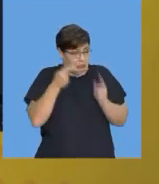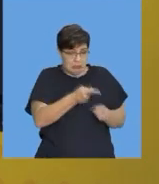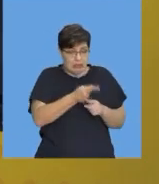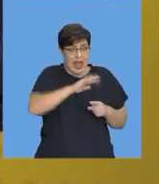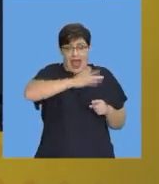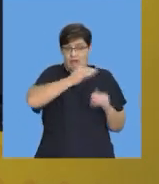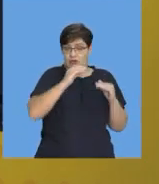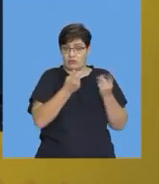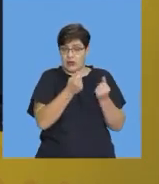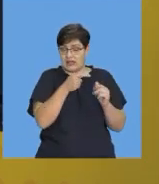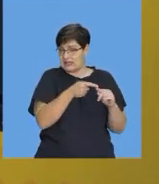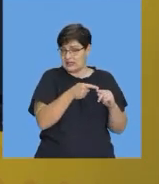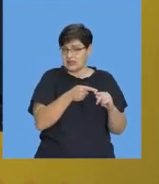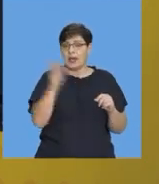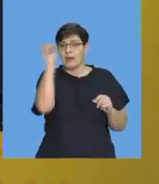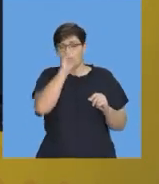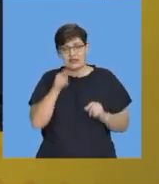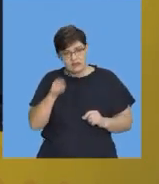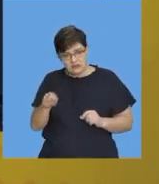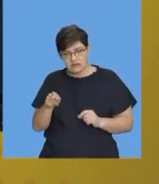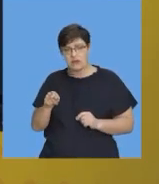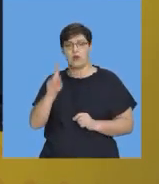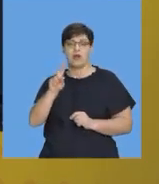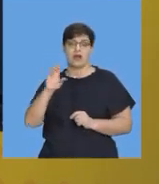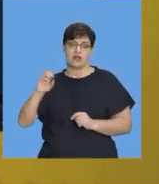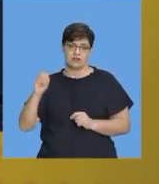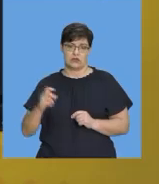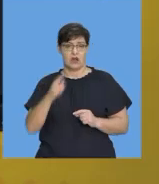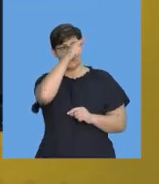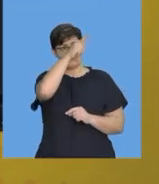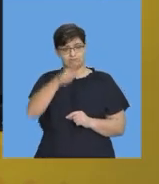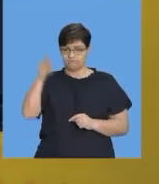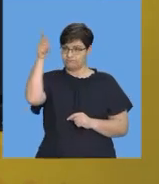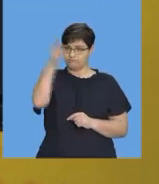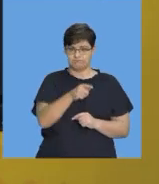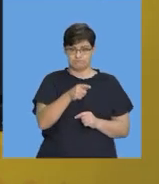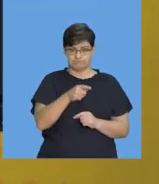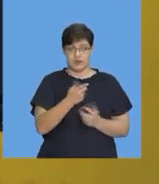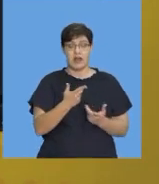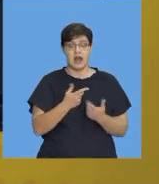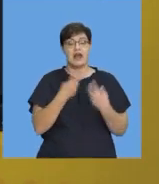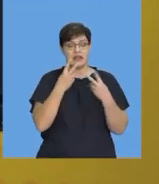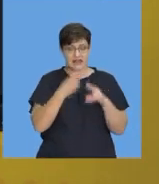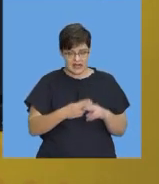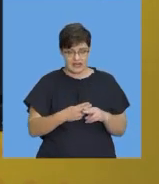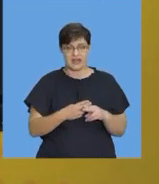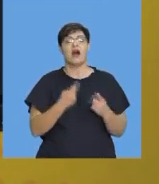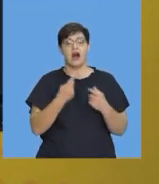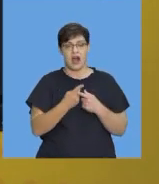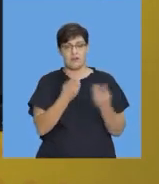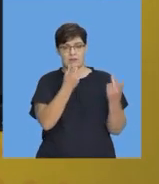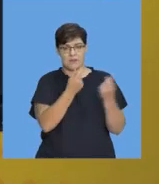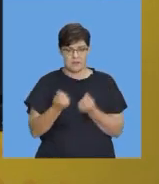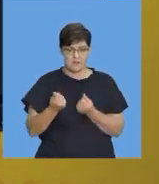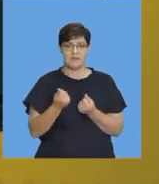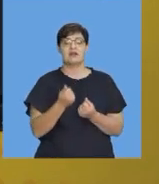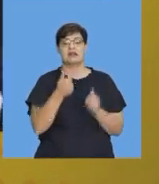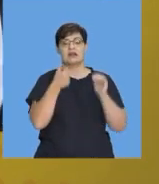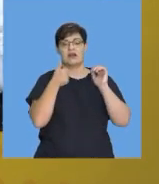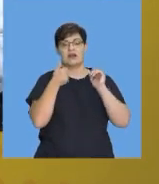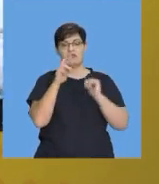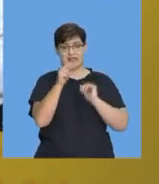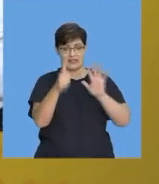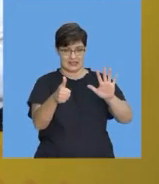is my average price, in percentages is equal to 100. Cross multiply, and I get my average price now to be 6